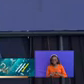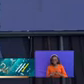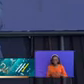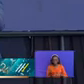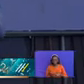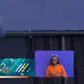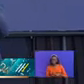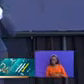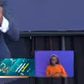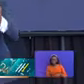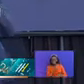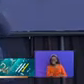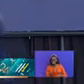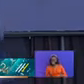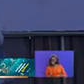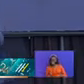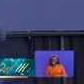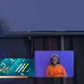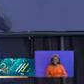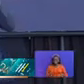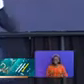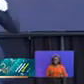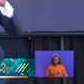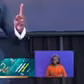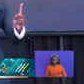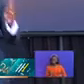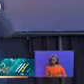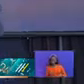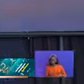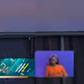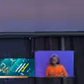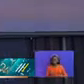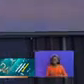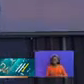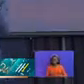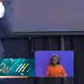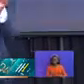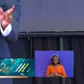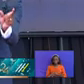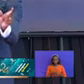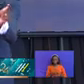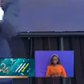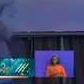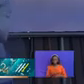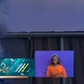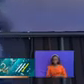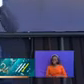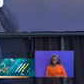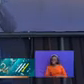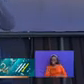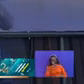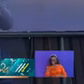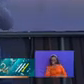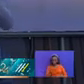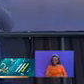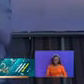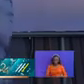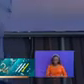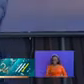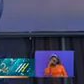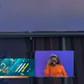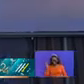make a decree that children born between this time and this time ought to die because in the